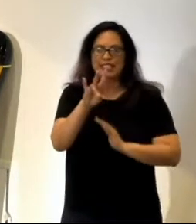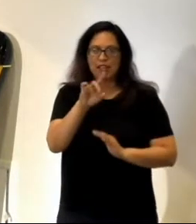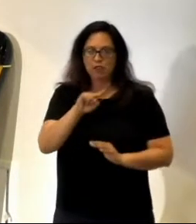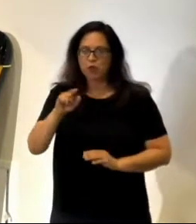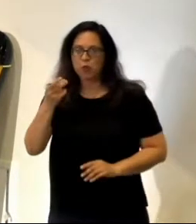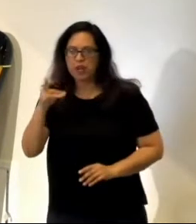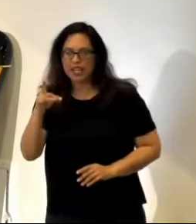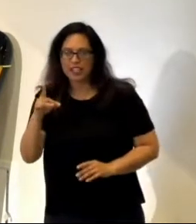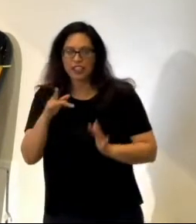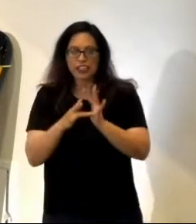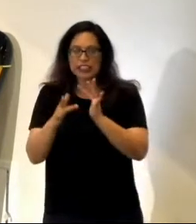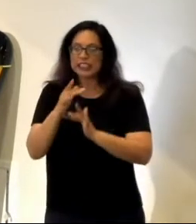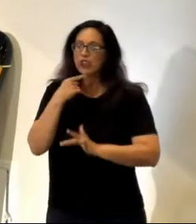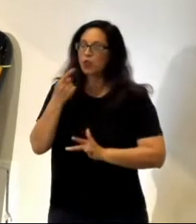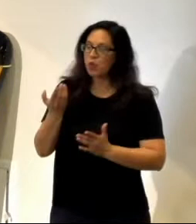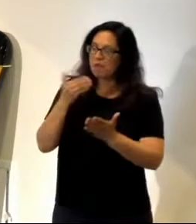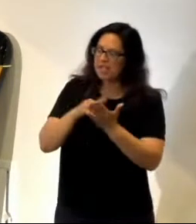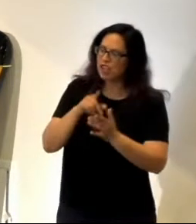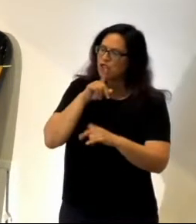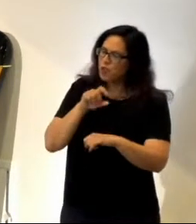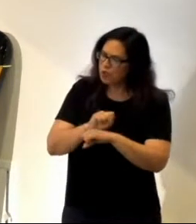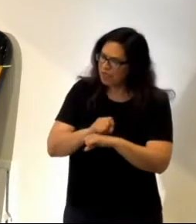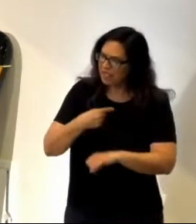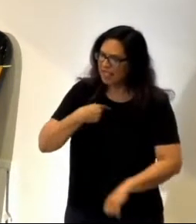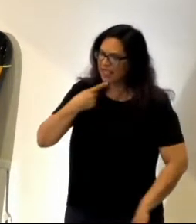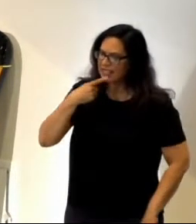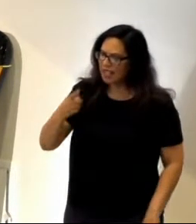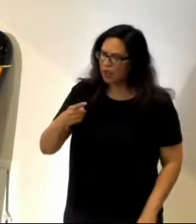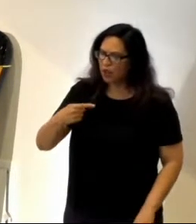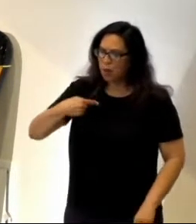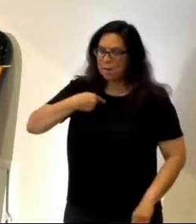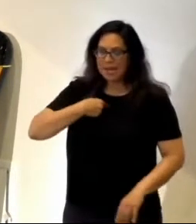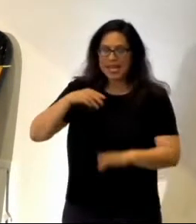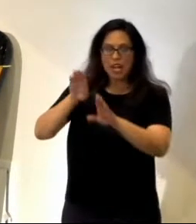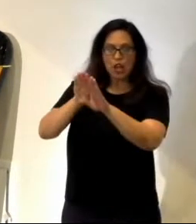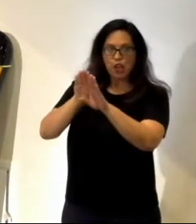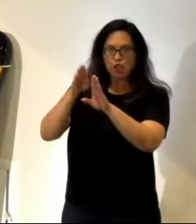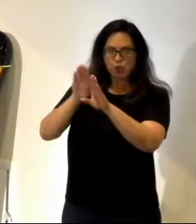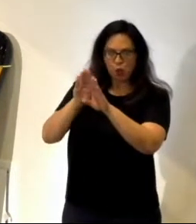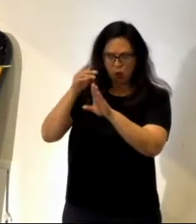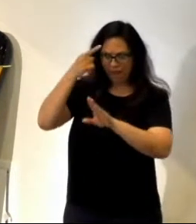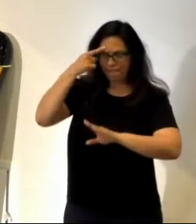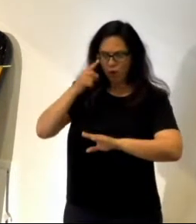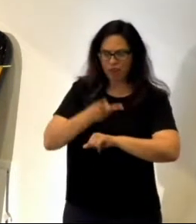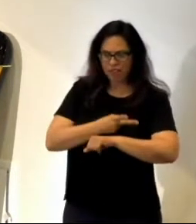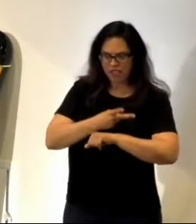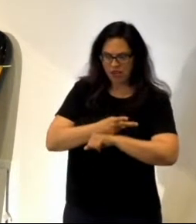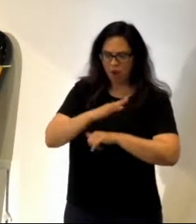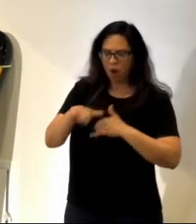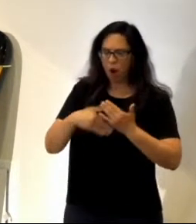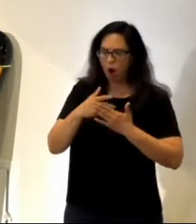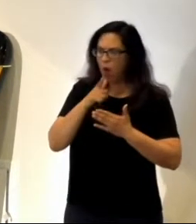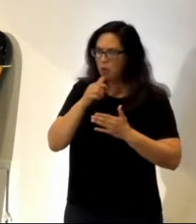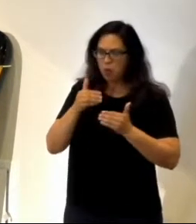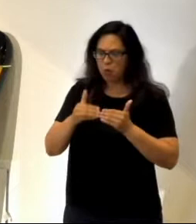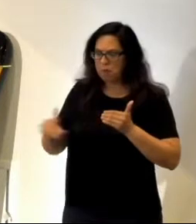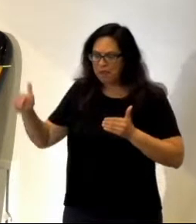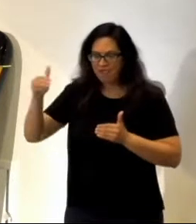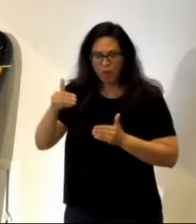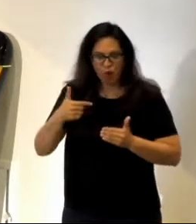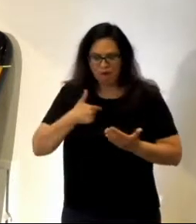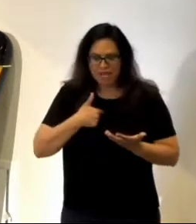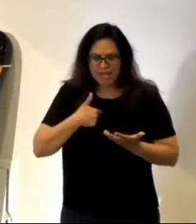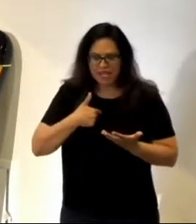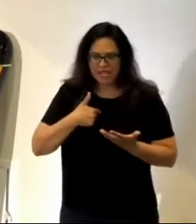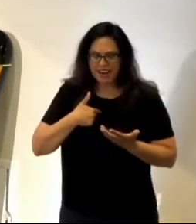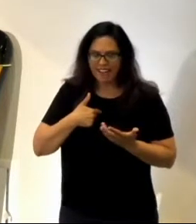Jesus again said to them, Truly, truly, I say to you, I am the door of the sheep. All who came before me are thieves and